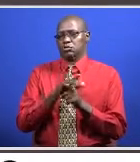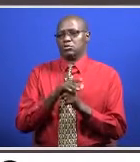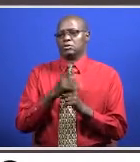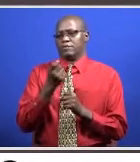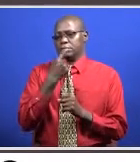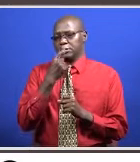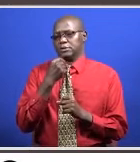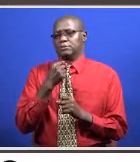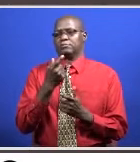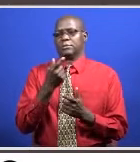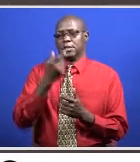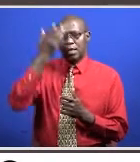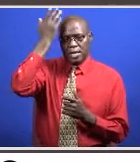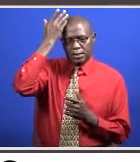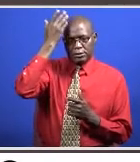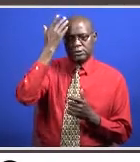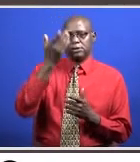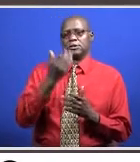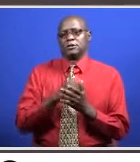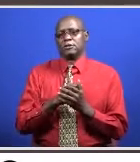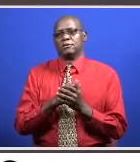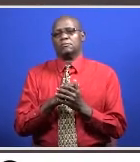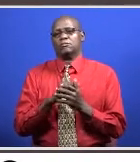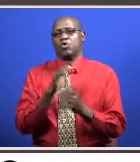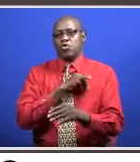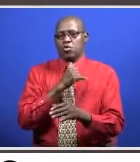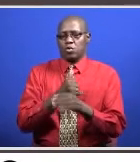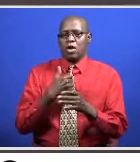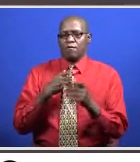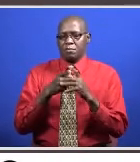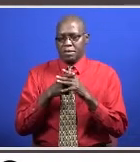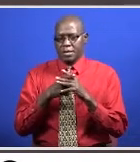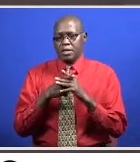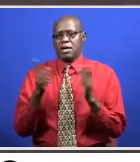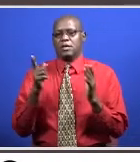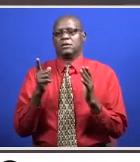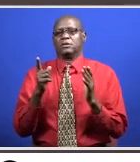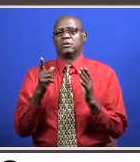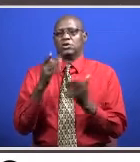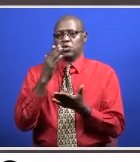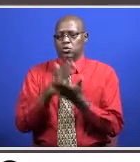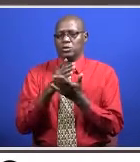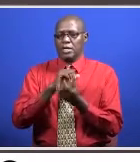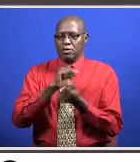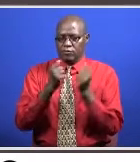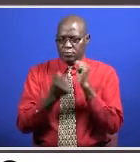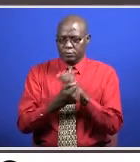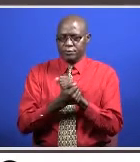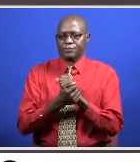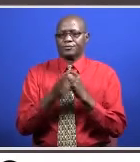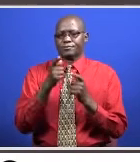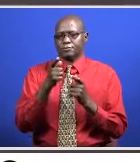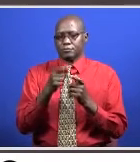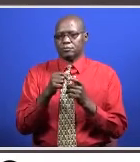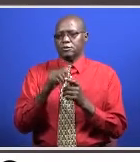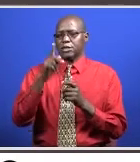medical stakeholders that reforms at the authority have begun in earnest. The reforms, she said, will be geared at repositioning KEMSA as